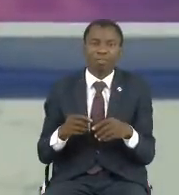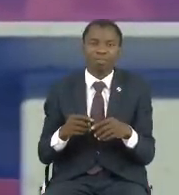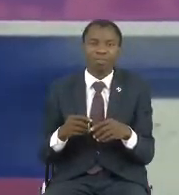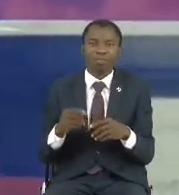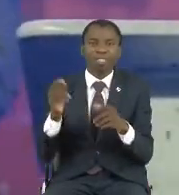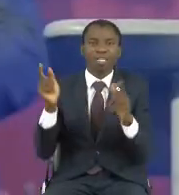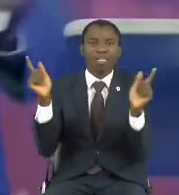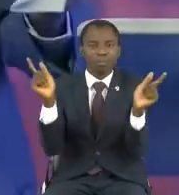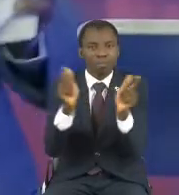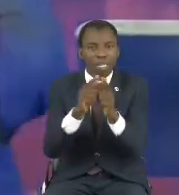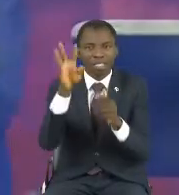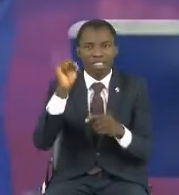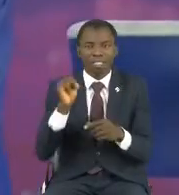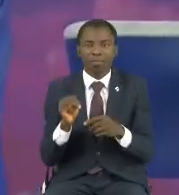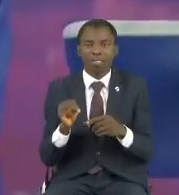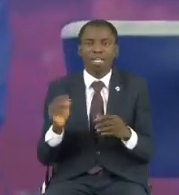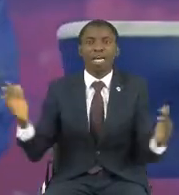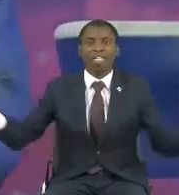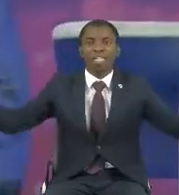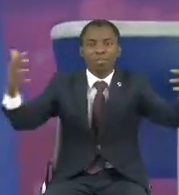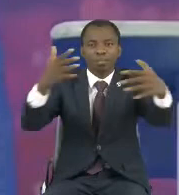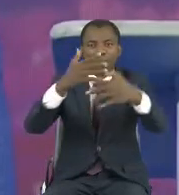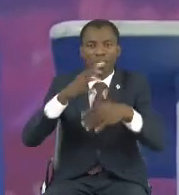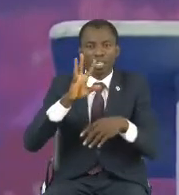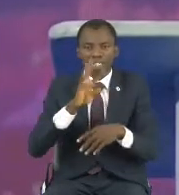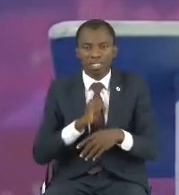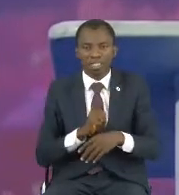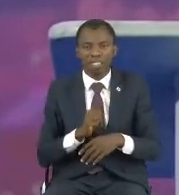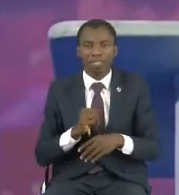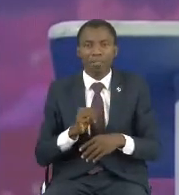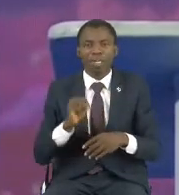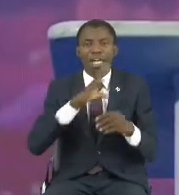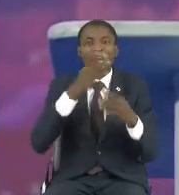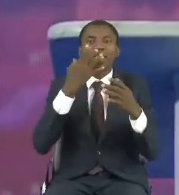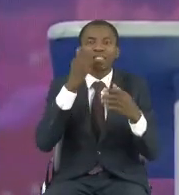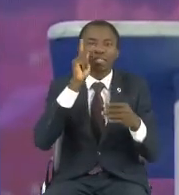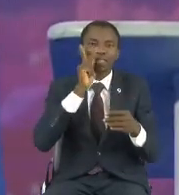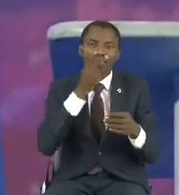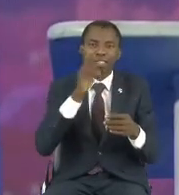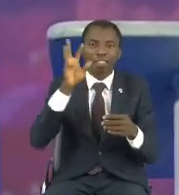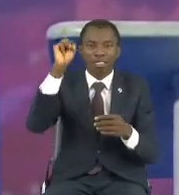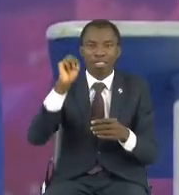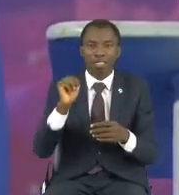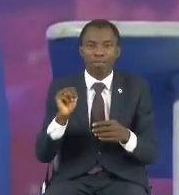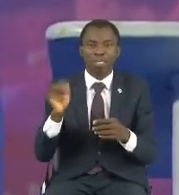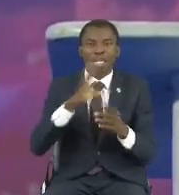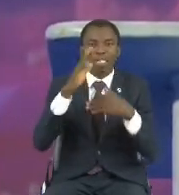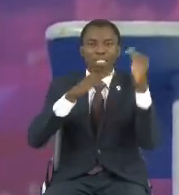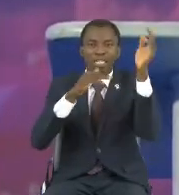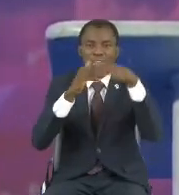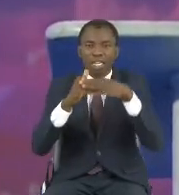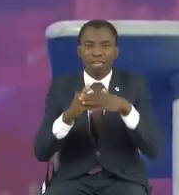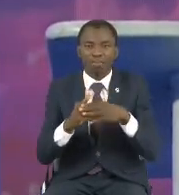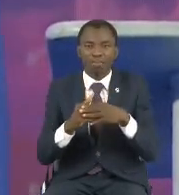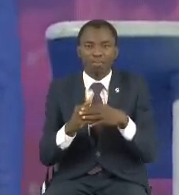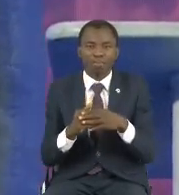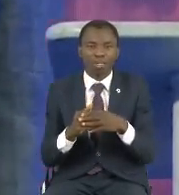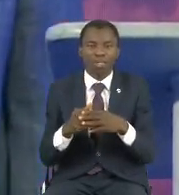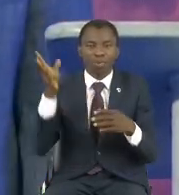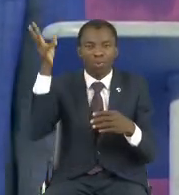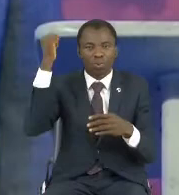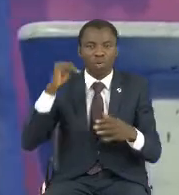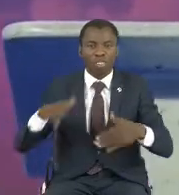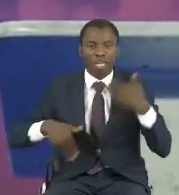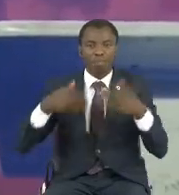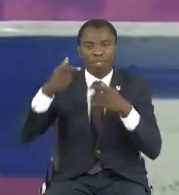met him and he embraced him and kissed him, and heaven was happy because of